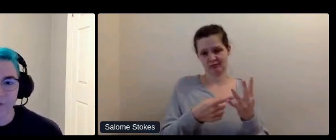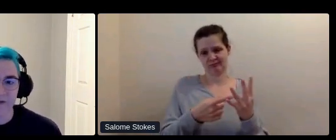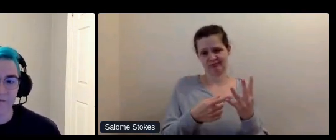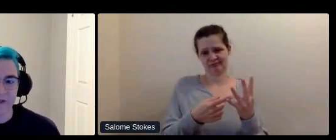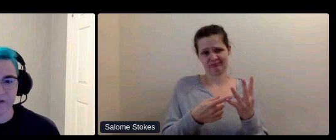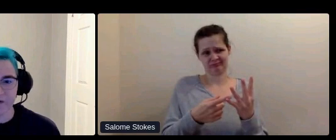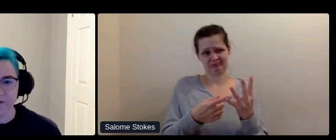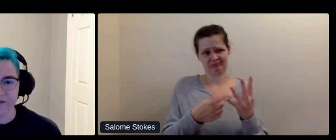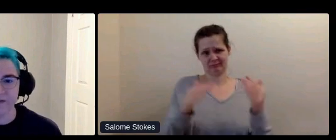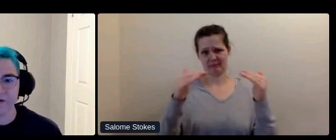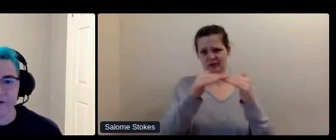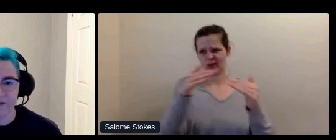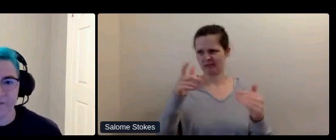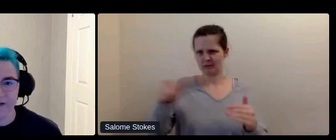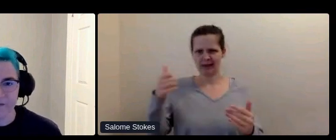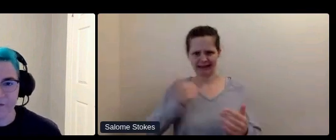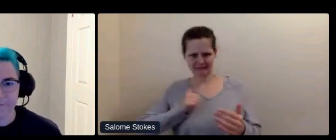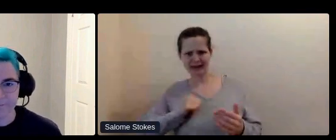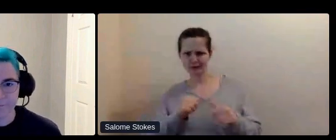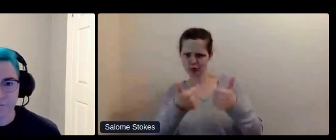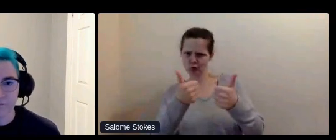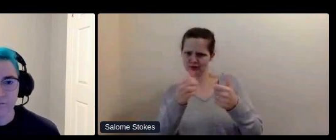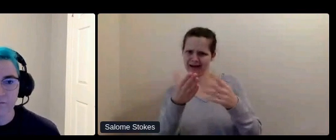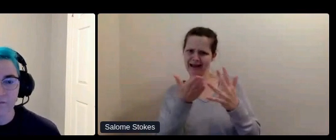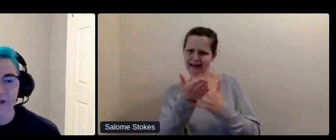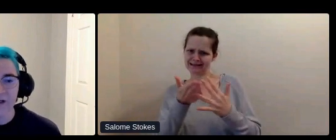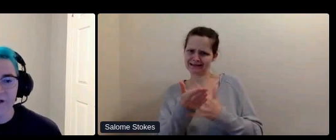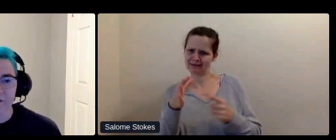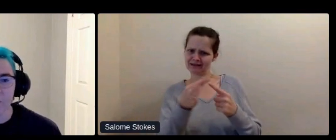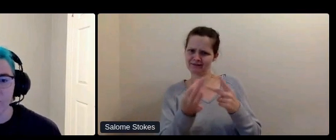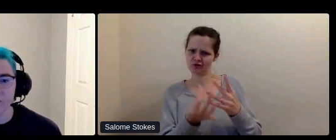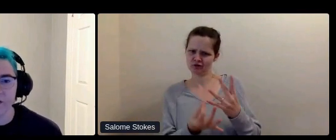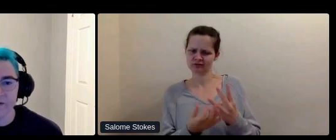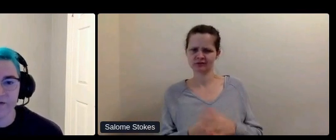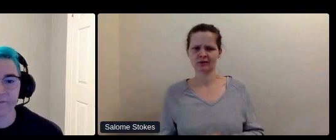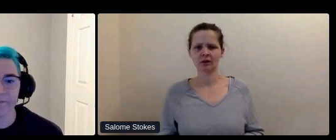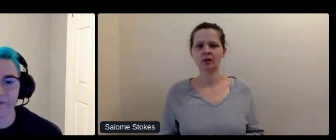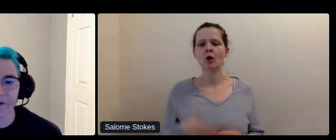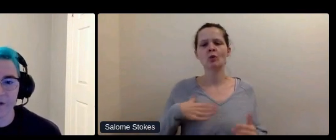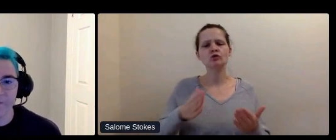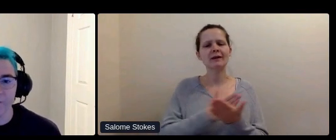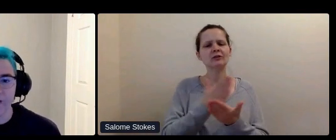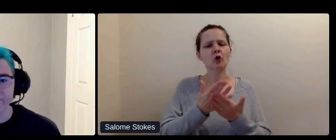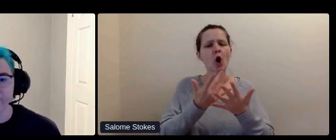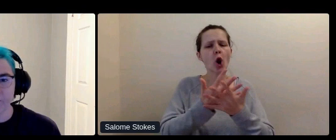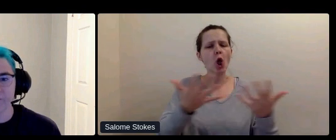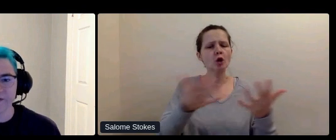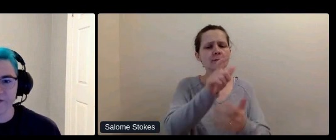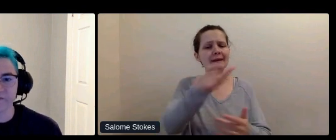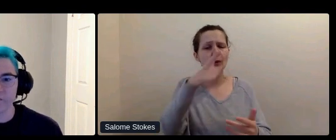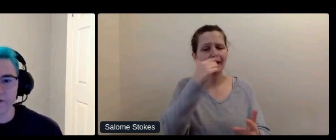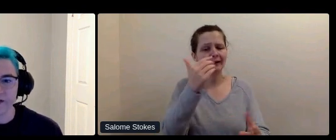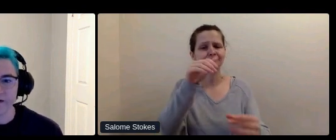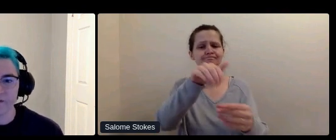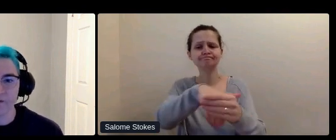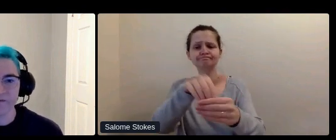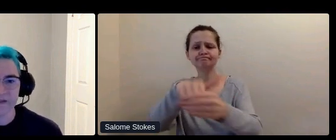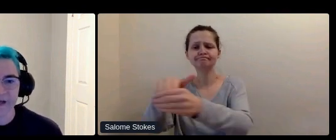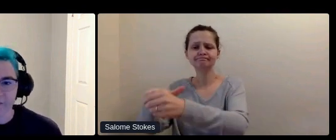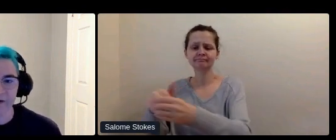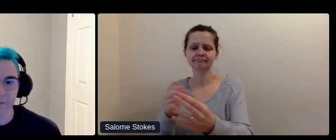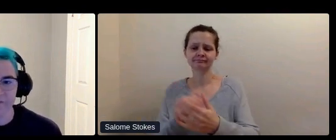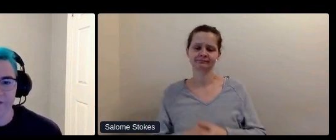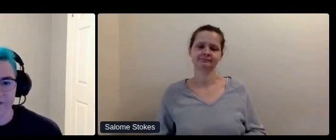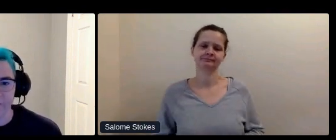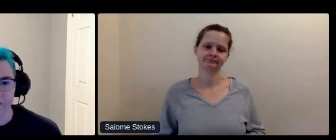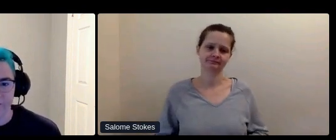We wanted to reach the largest audience possible. So on launch, after 4+ years of working, we have a